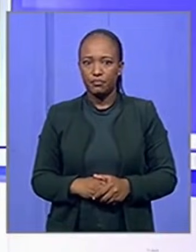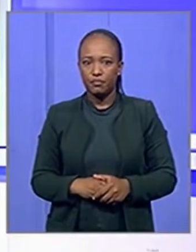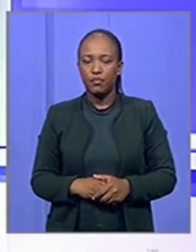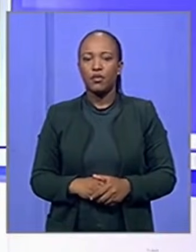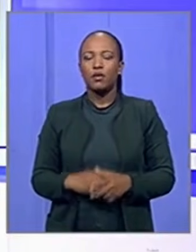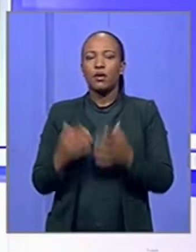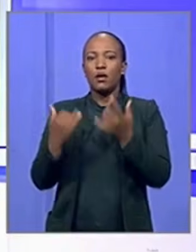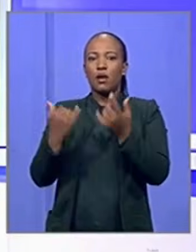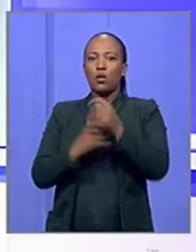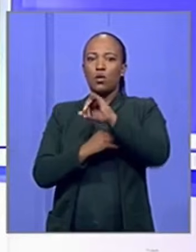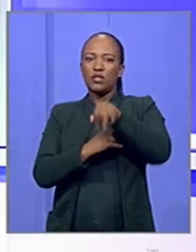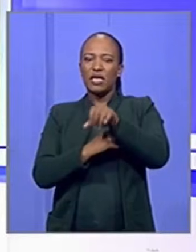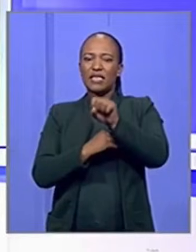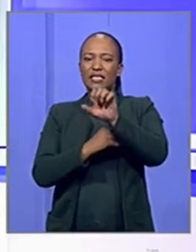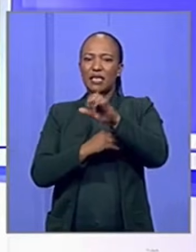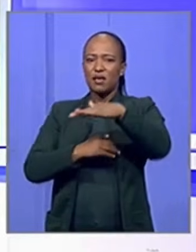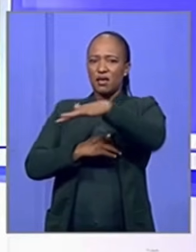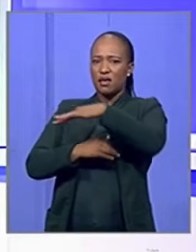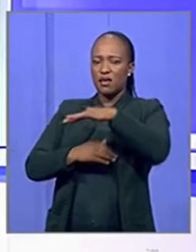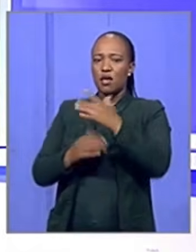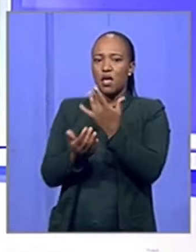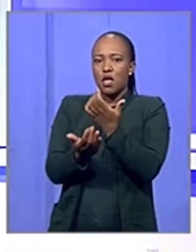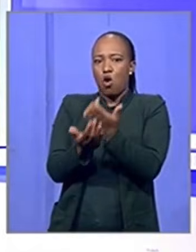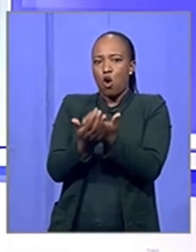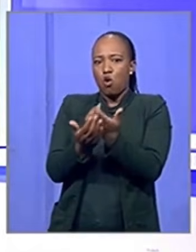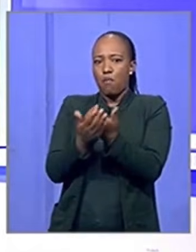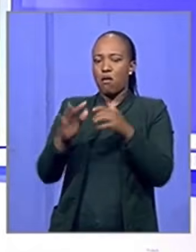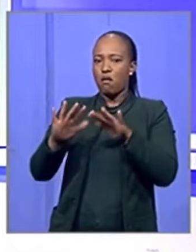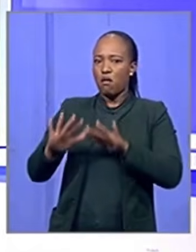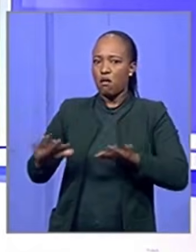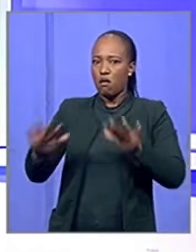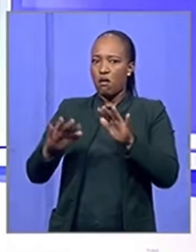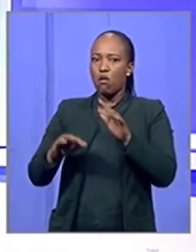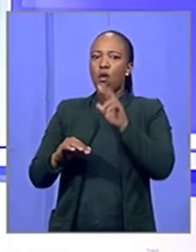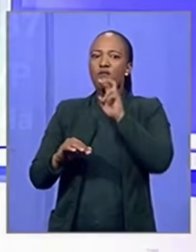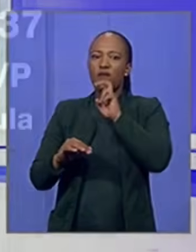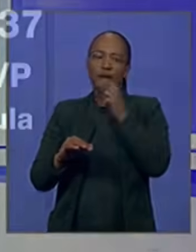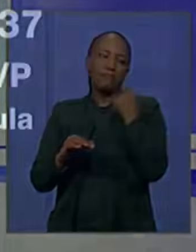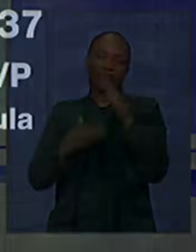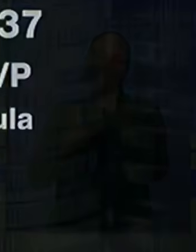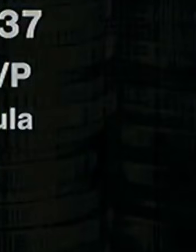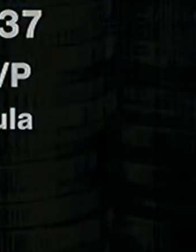Jwala re bona hore mebaraka e sebeditse jwang ha JSE e ne kwala hore nya bohlano.